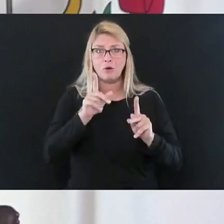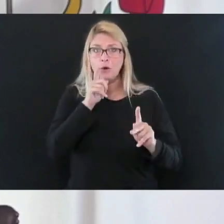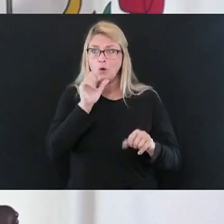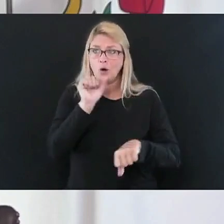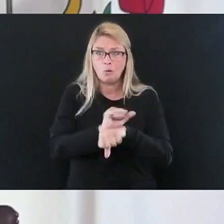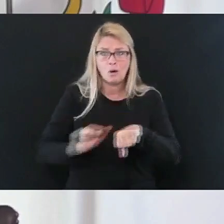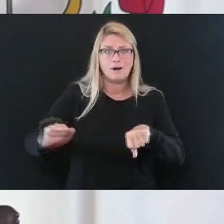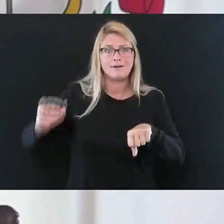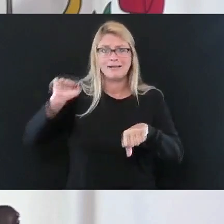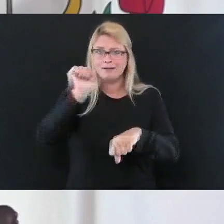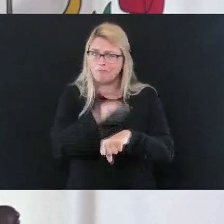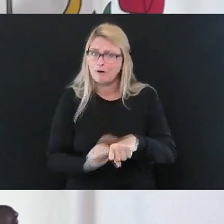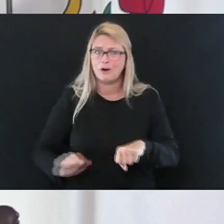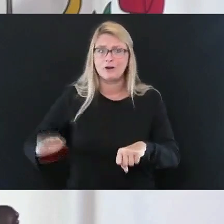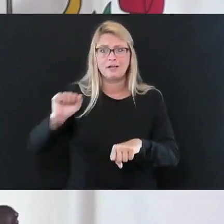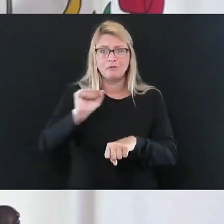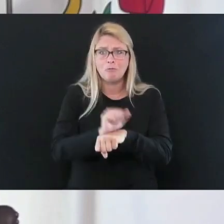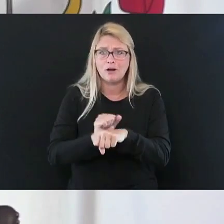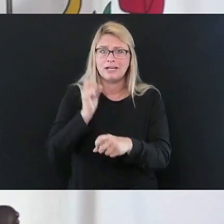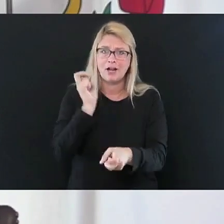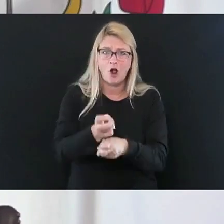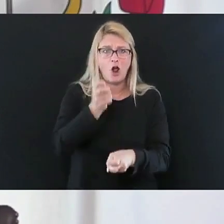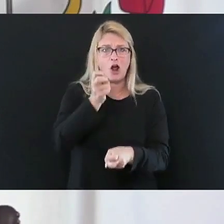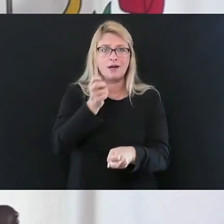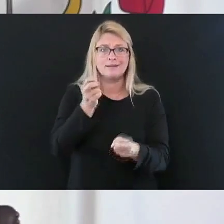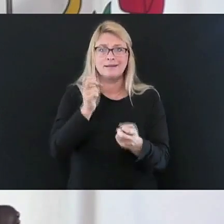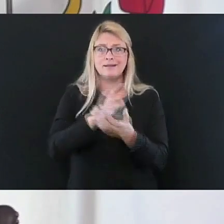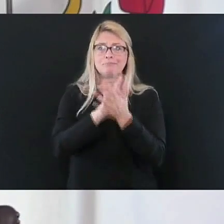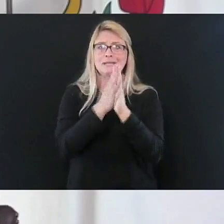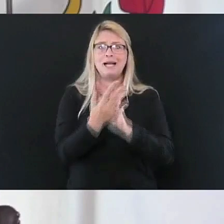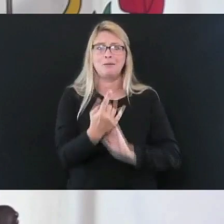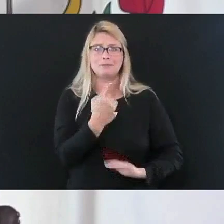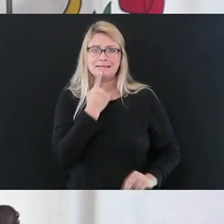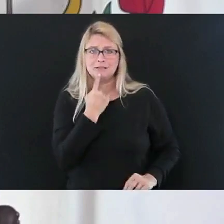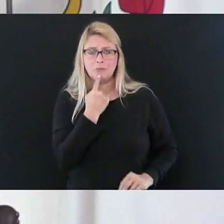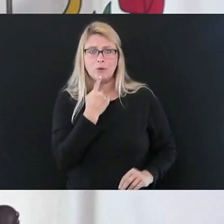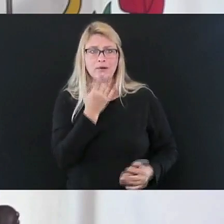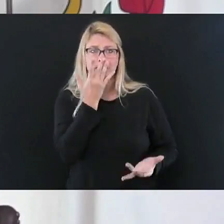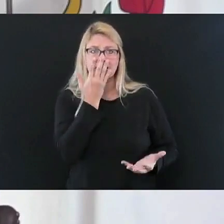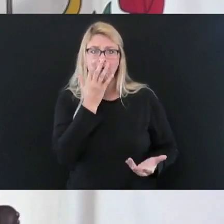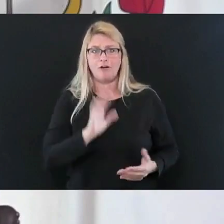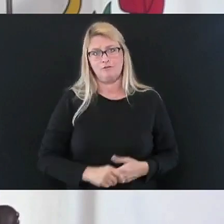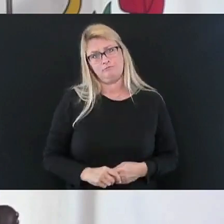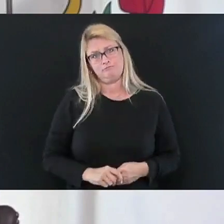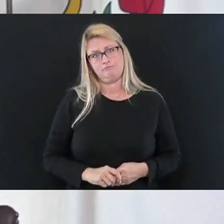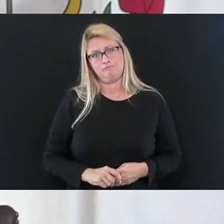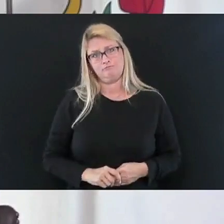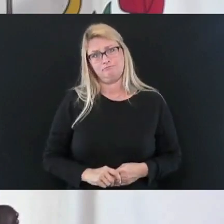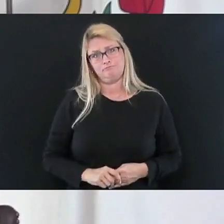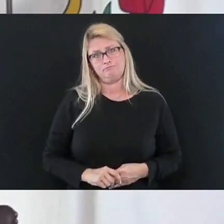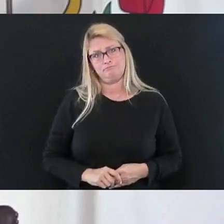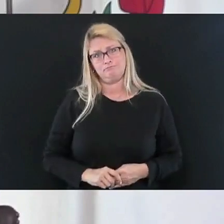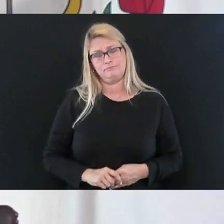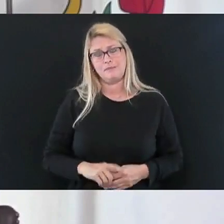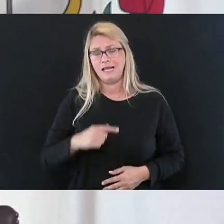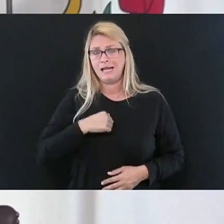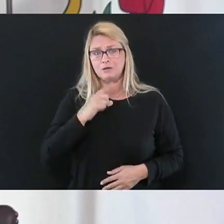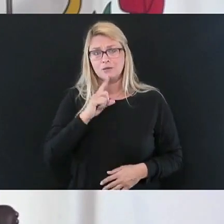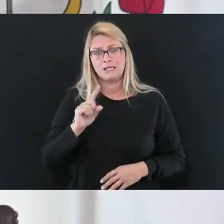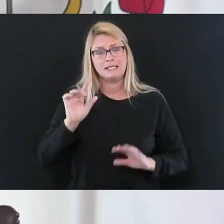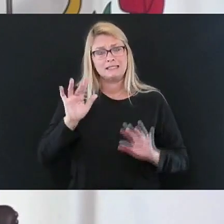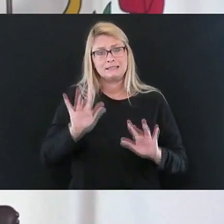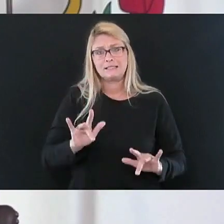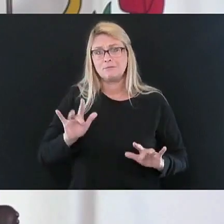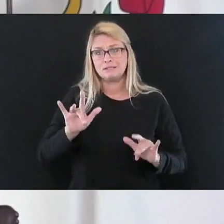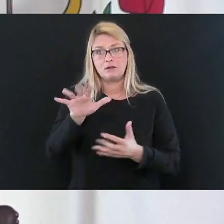and then get disappointed by what's happening with the color code. I'm surely sympathetic with the